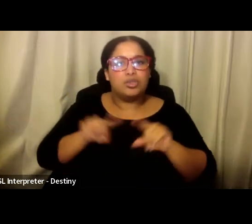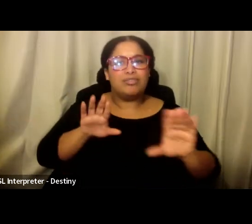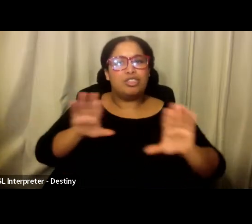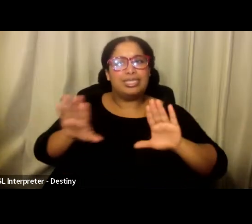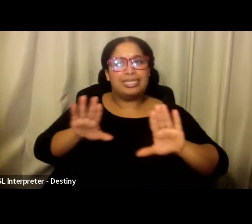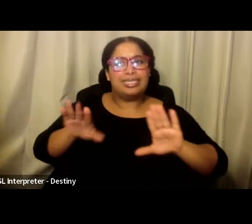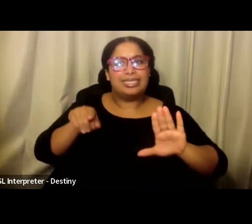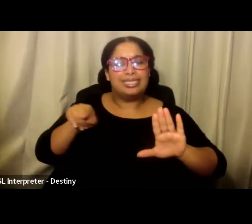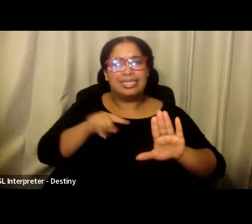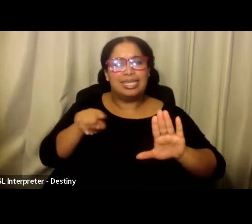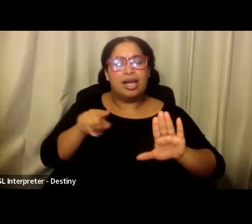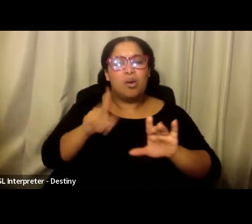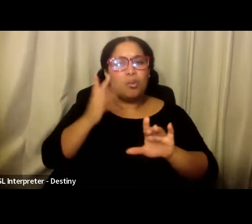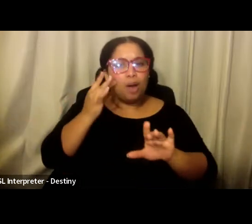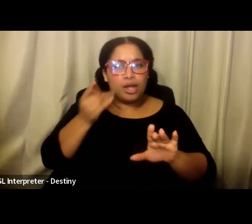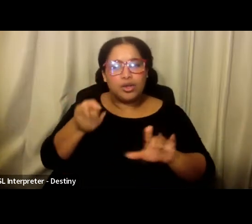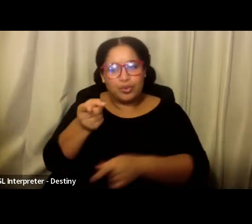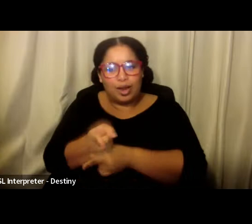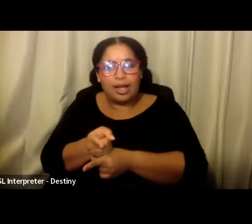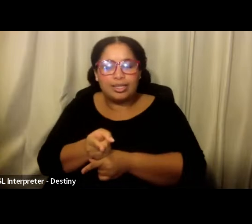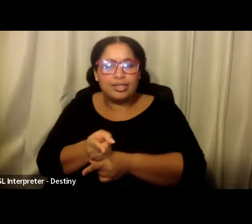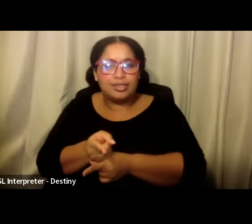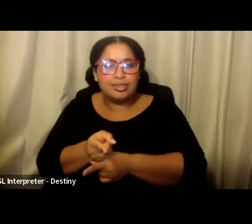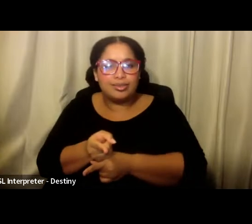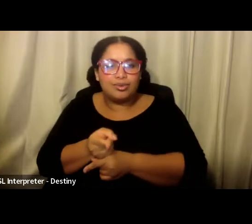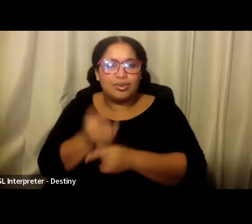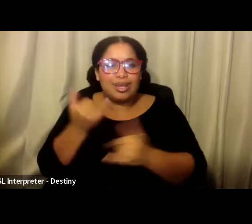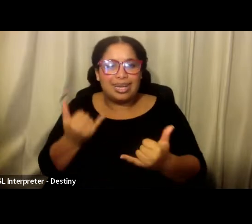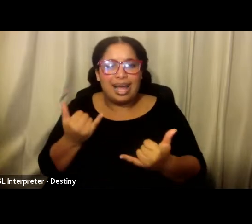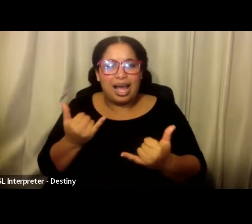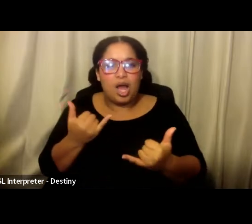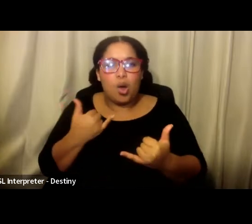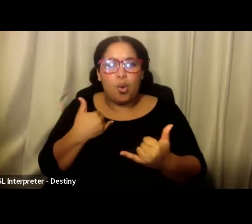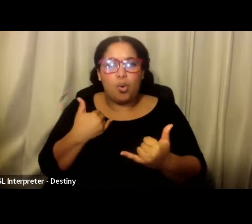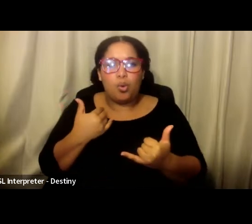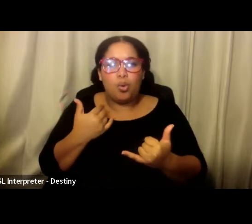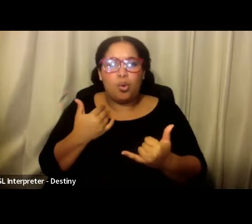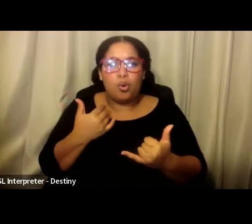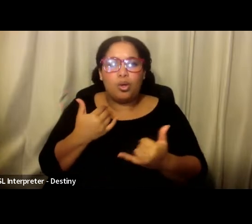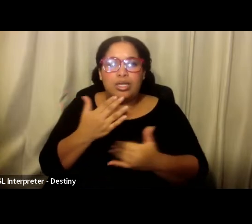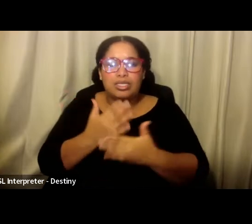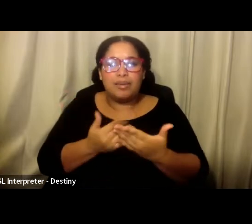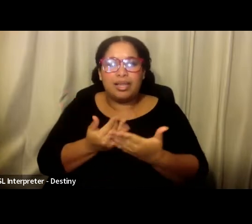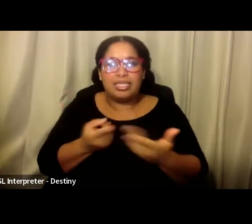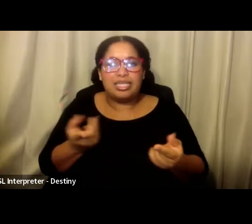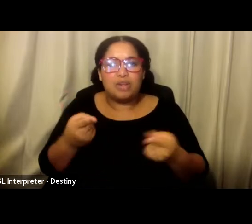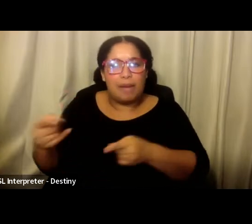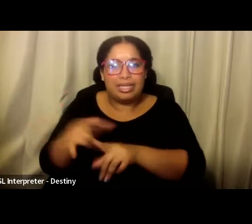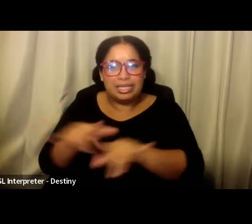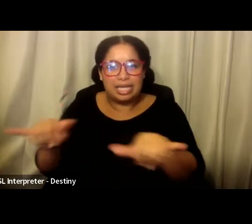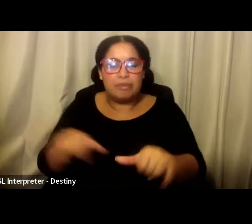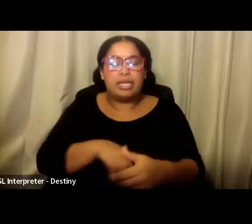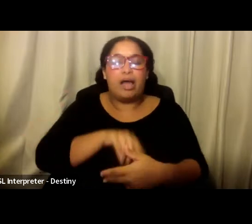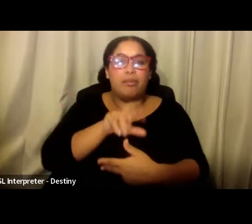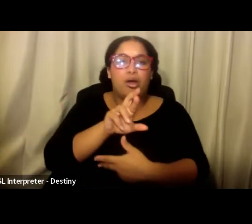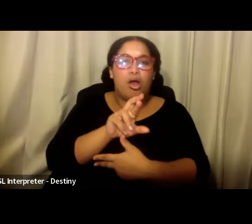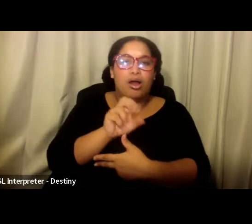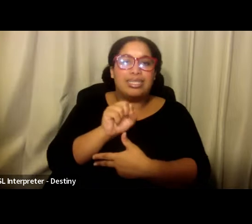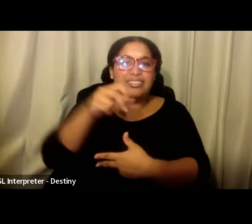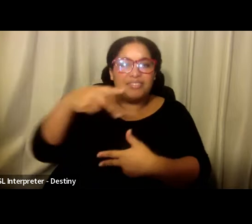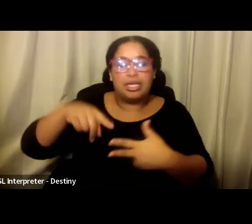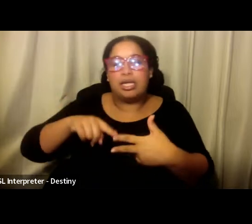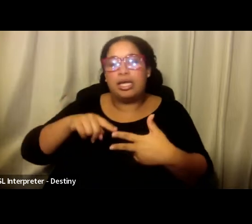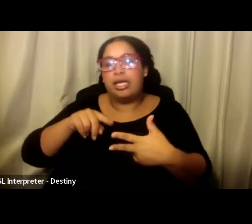Because you're also right that we are kind of conflating these things, even though they're happening together, RSV, flu, and COVID, they're not the